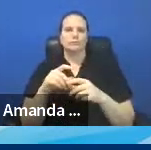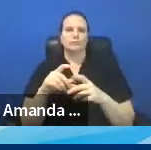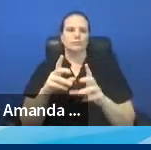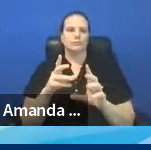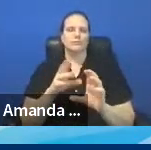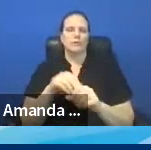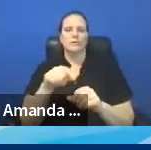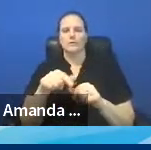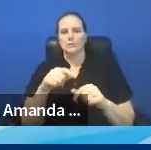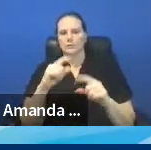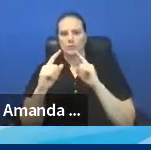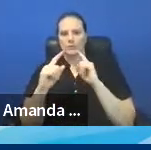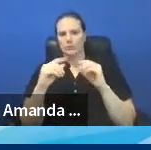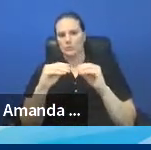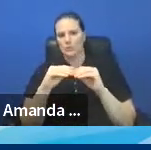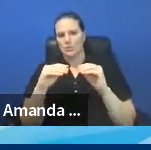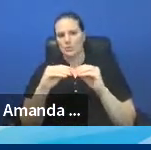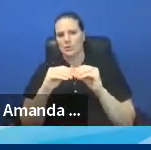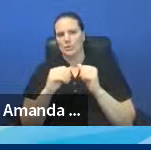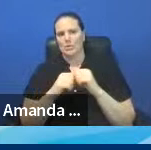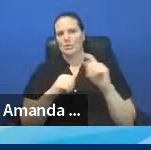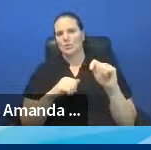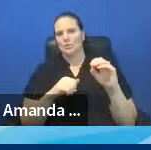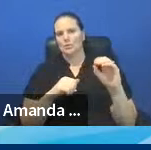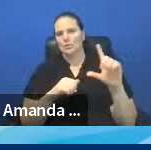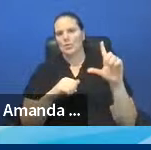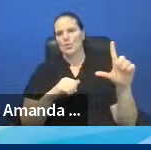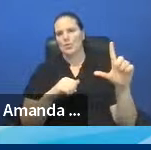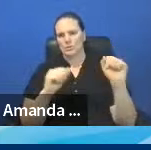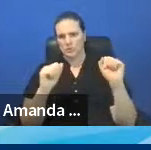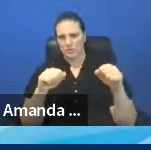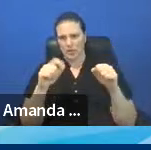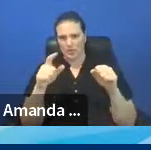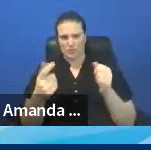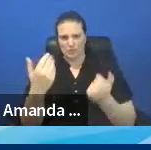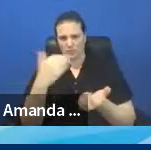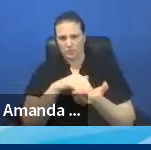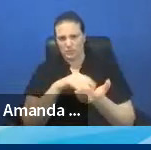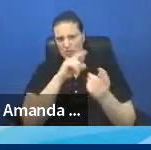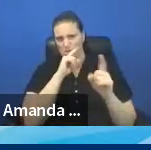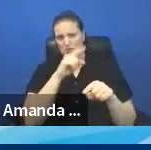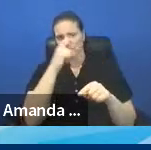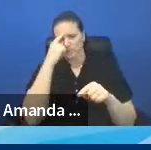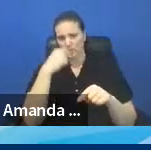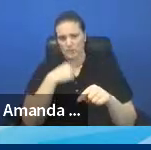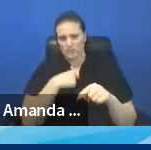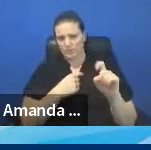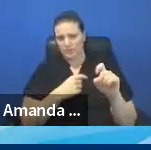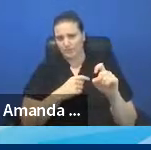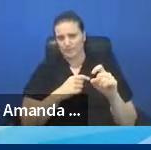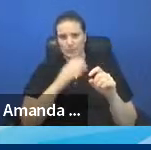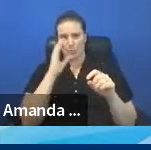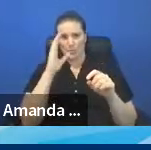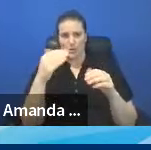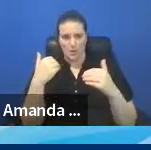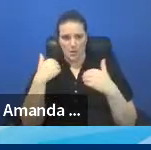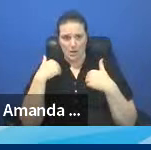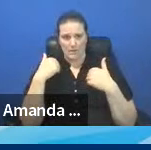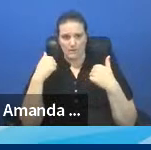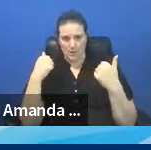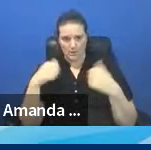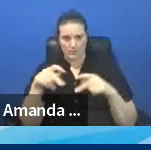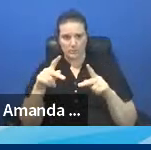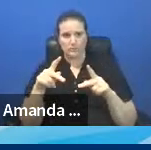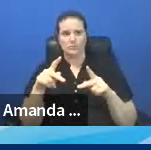this conversation more around tolling? Could you re-answer that for me again? Will we have the opportunity